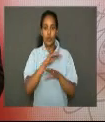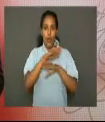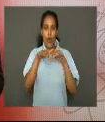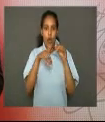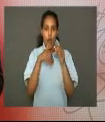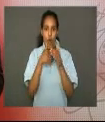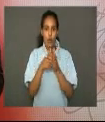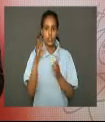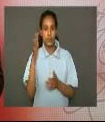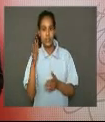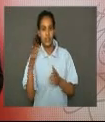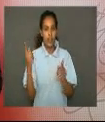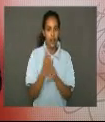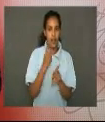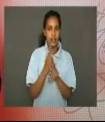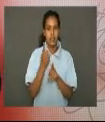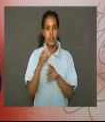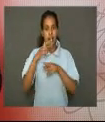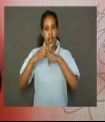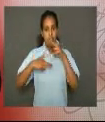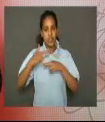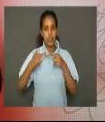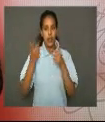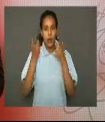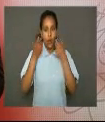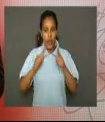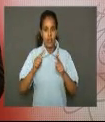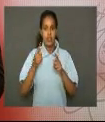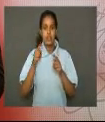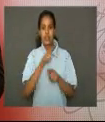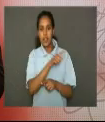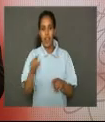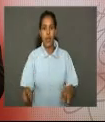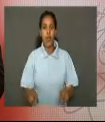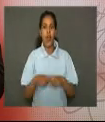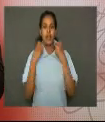all species create a reaction when they collide.